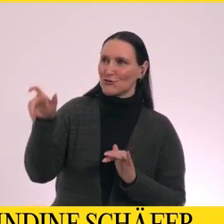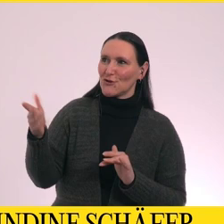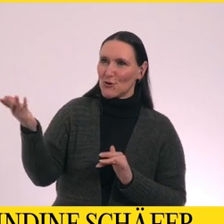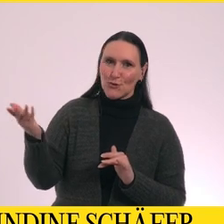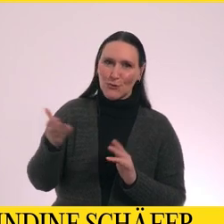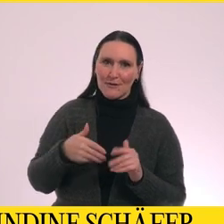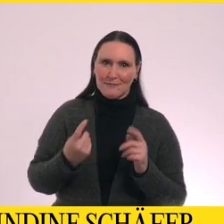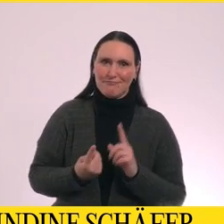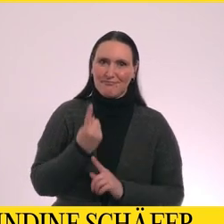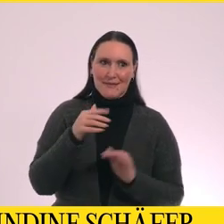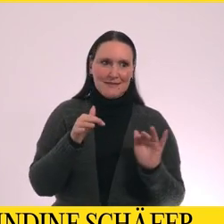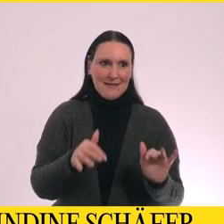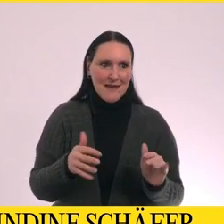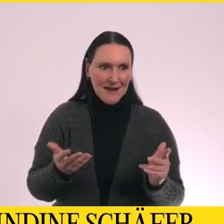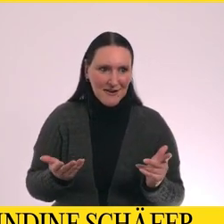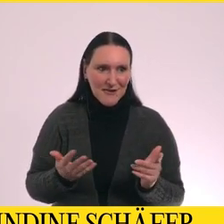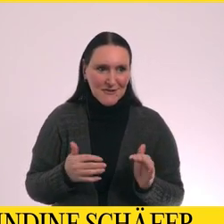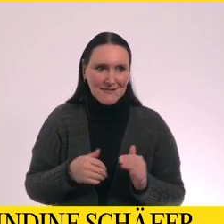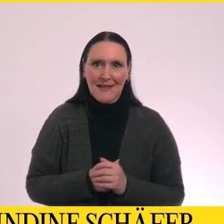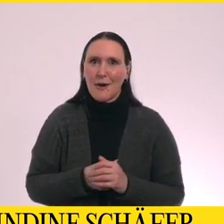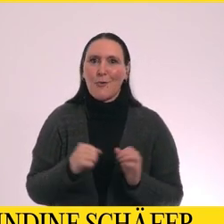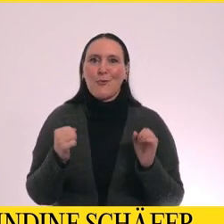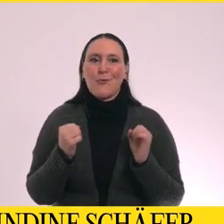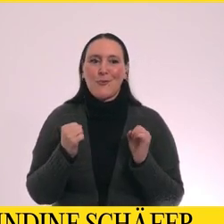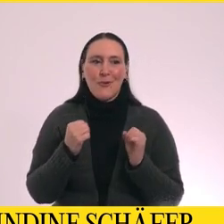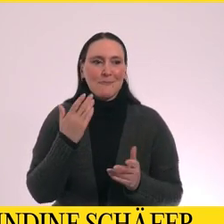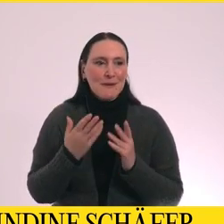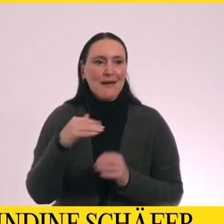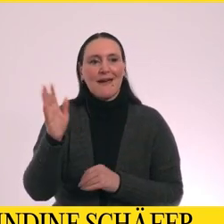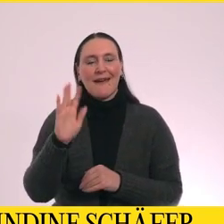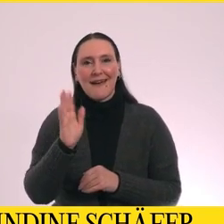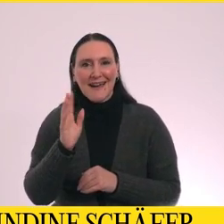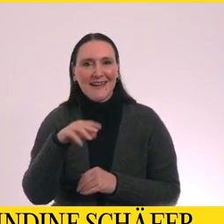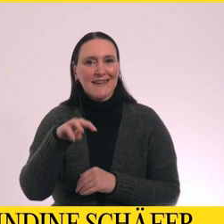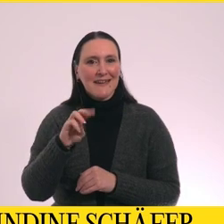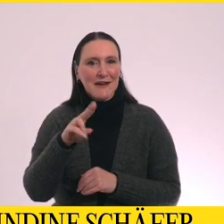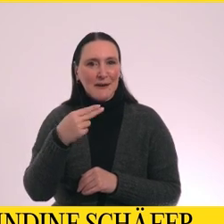So perhaps we can give him a moment to settle in. Hi, Mohanad.